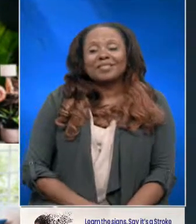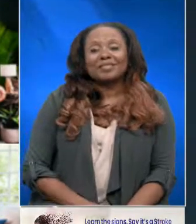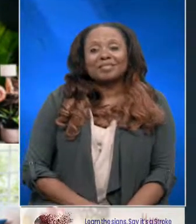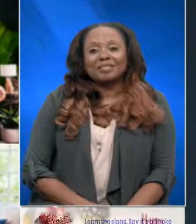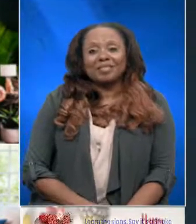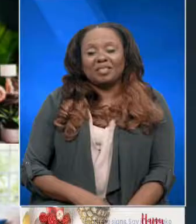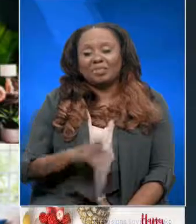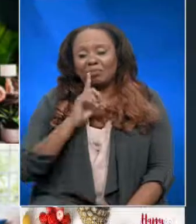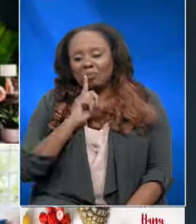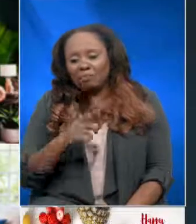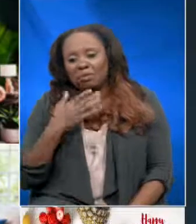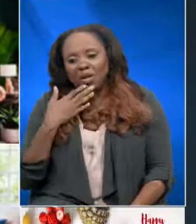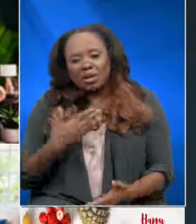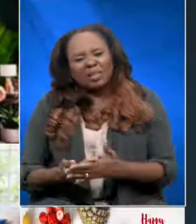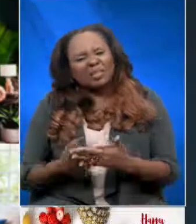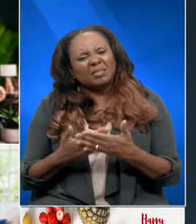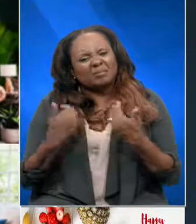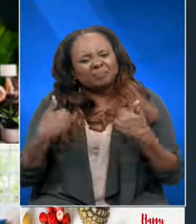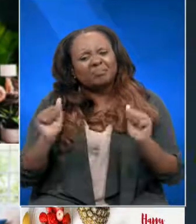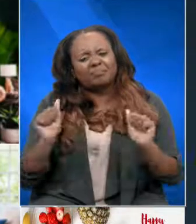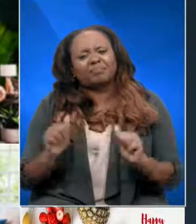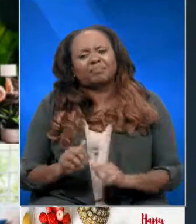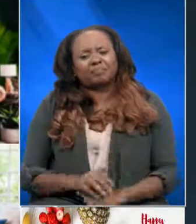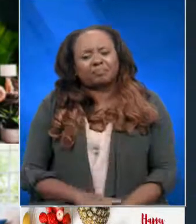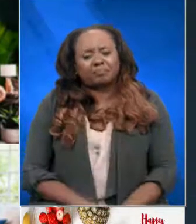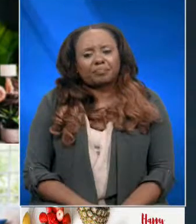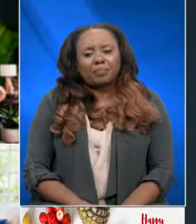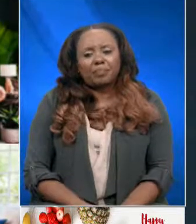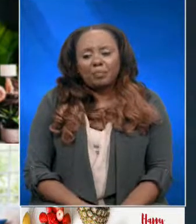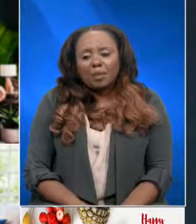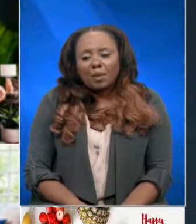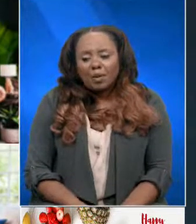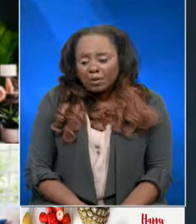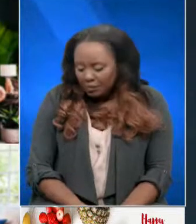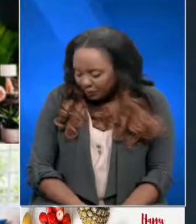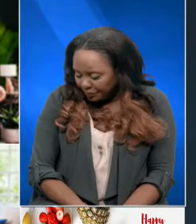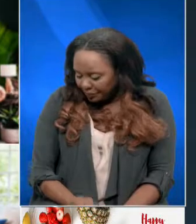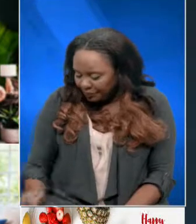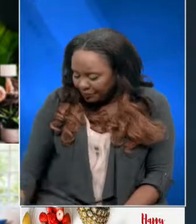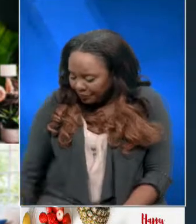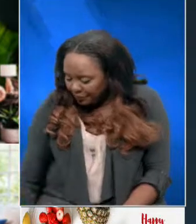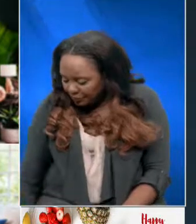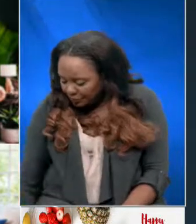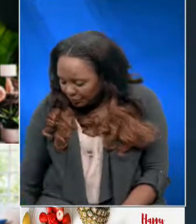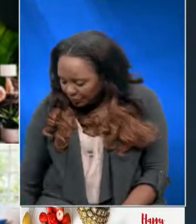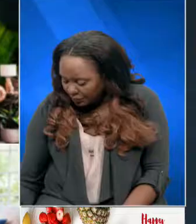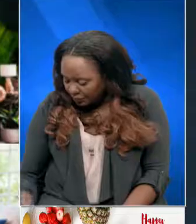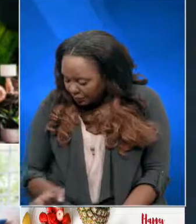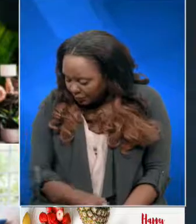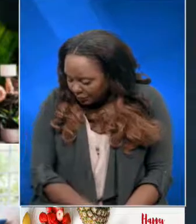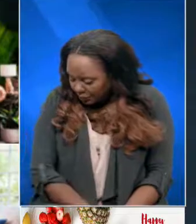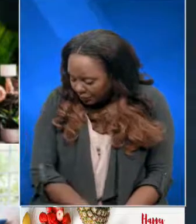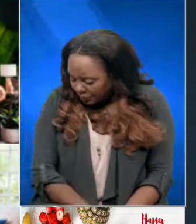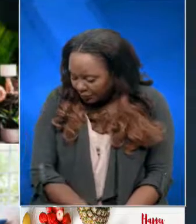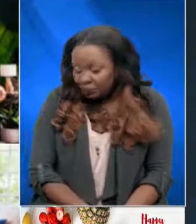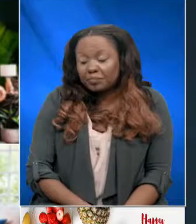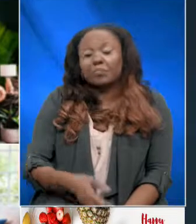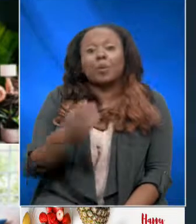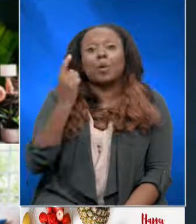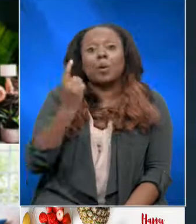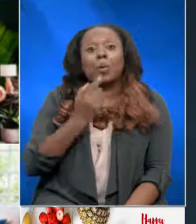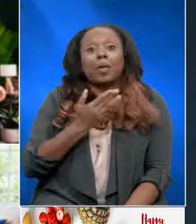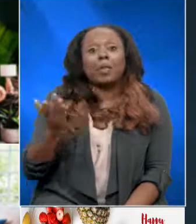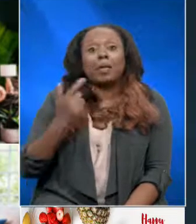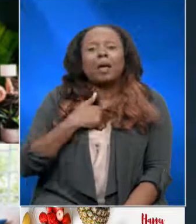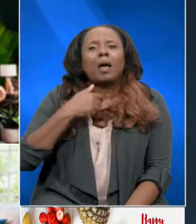of effort. One of the significant issues that I found coming out of it is that once you know